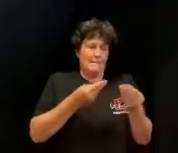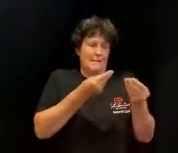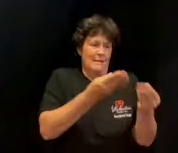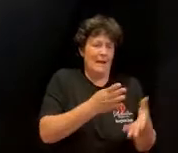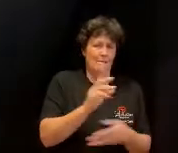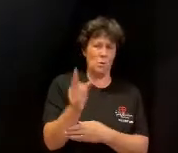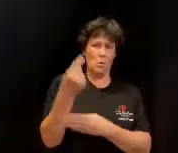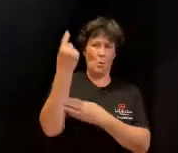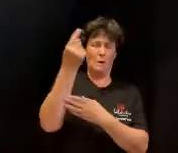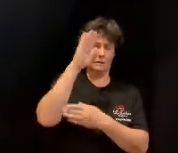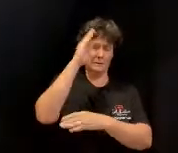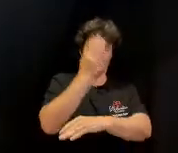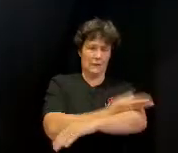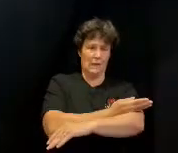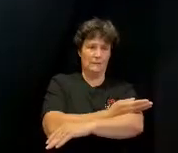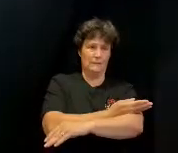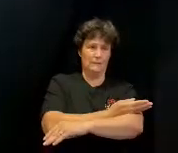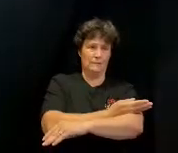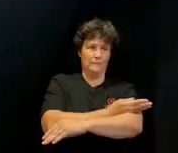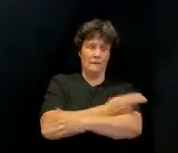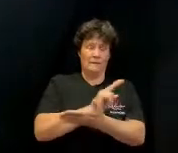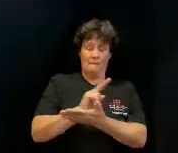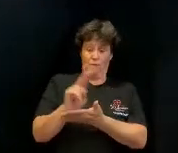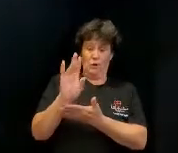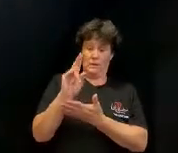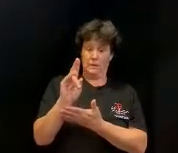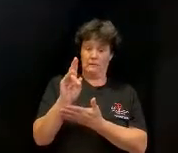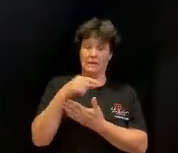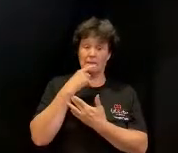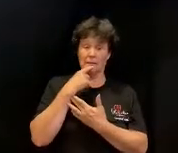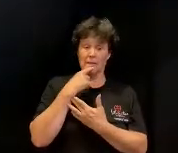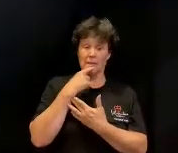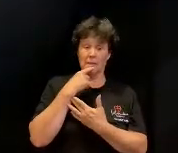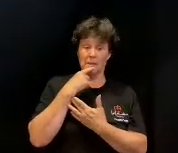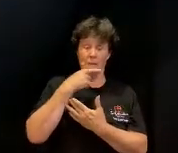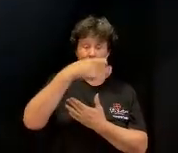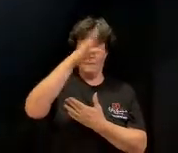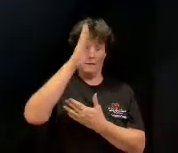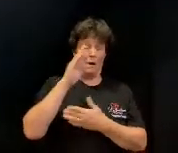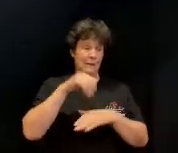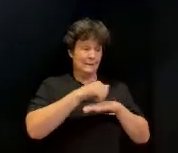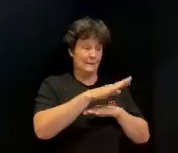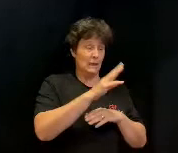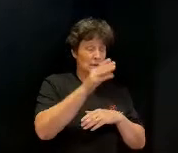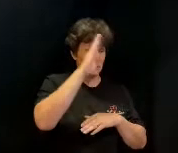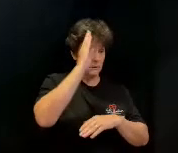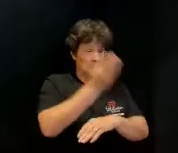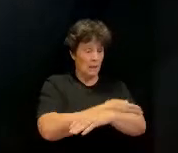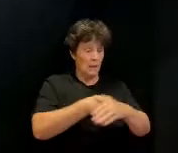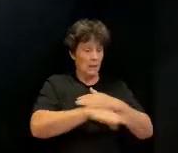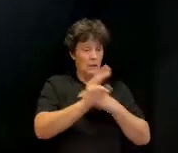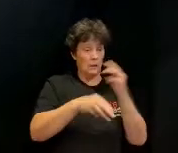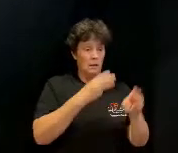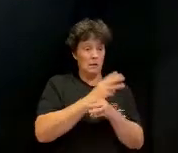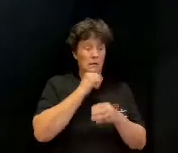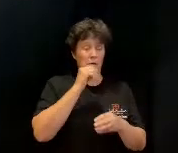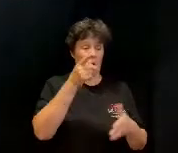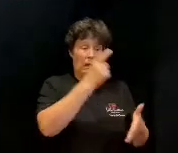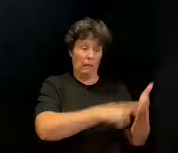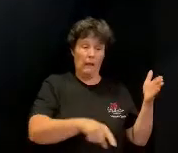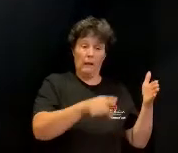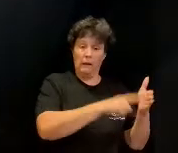17 says it like this. If you just continue on and read, it says, "For God sent his son into the world not to condemn the